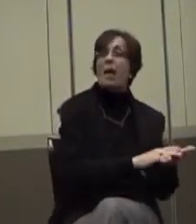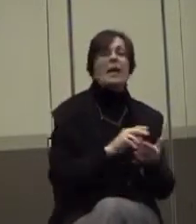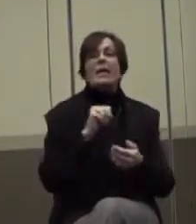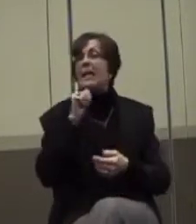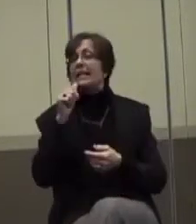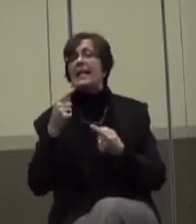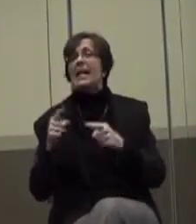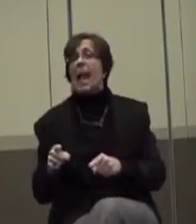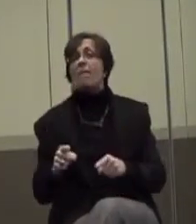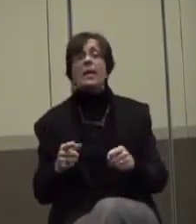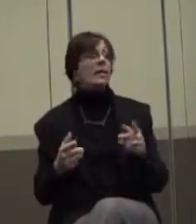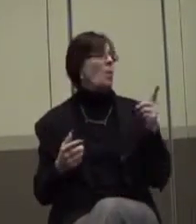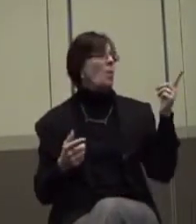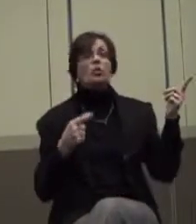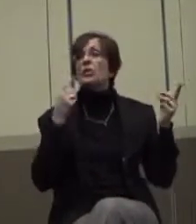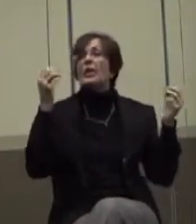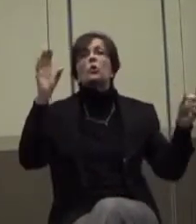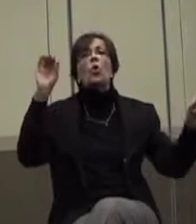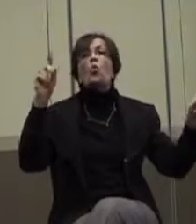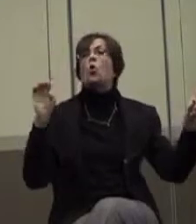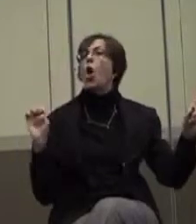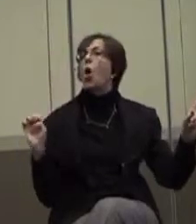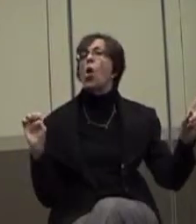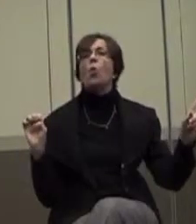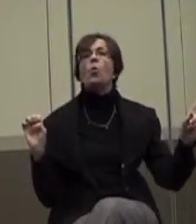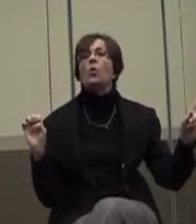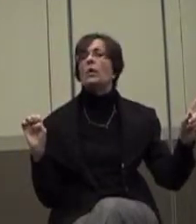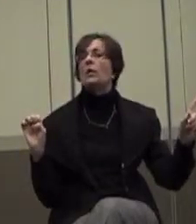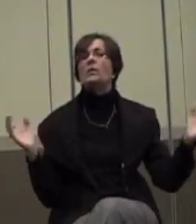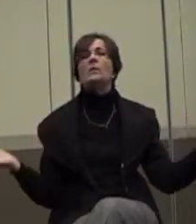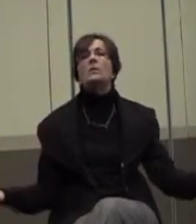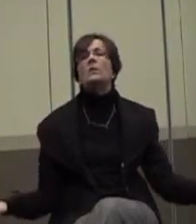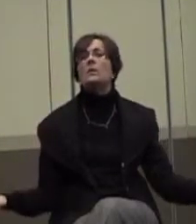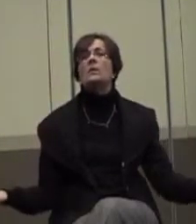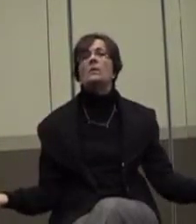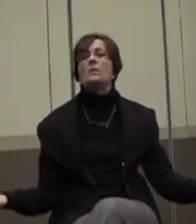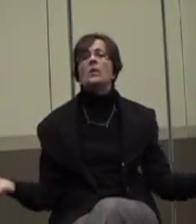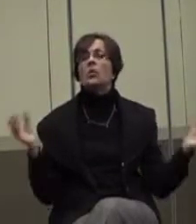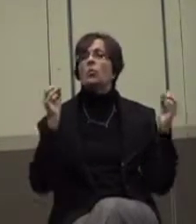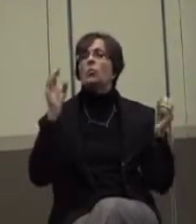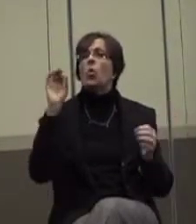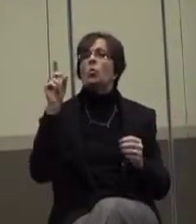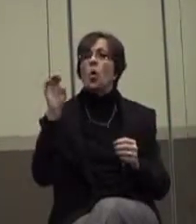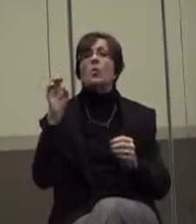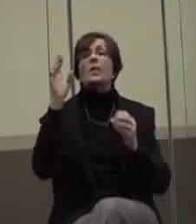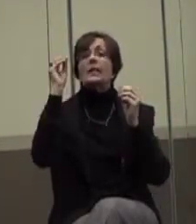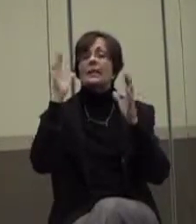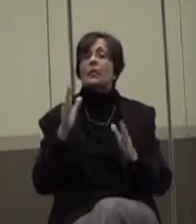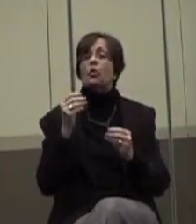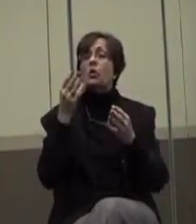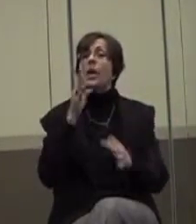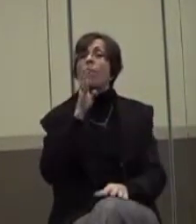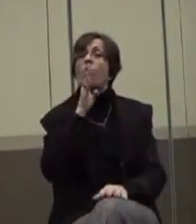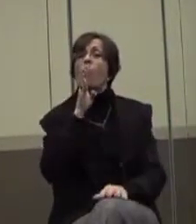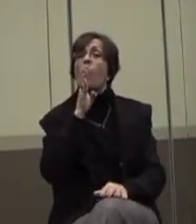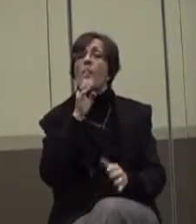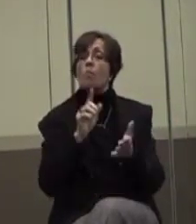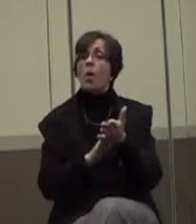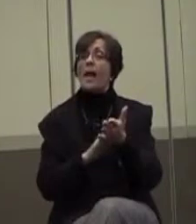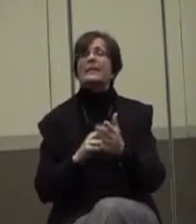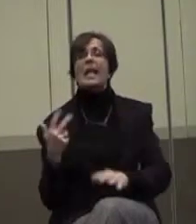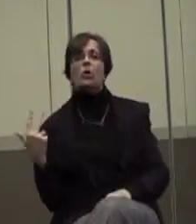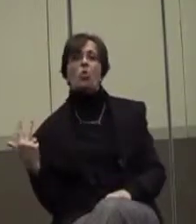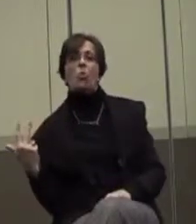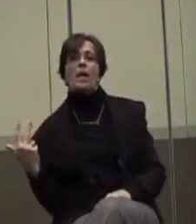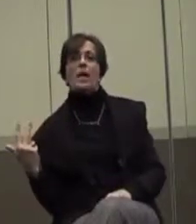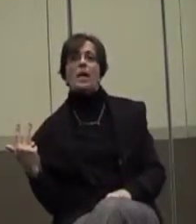it's not even a code. Where, oh, yeah, it's because it wasn't one to be coded. So if the teacher had given verbal praise, that would have been 3.